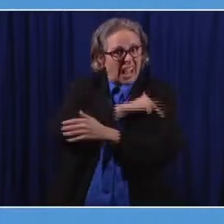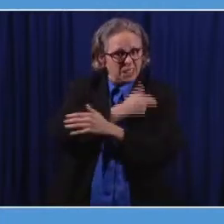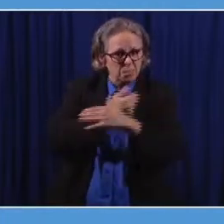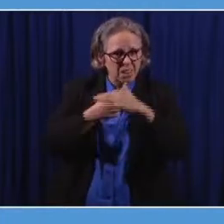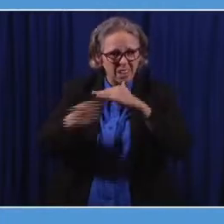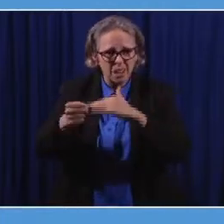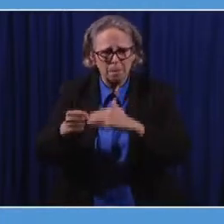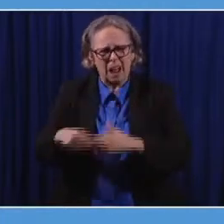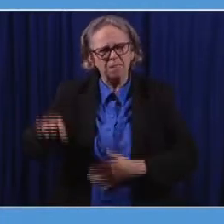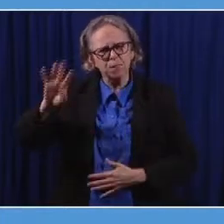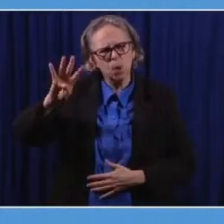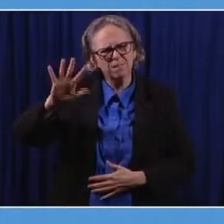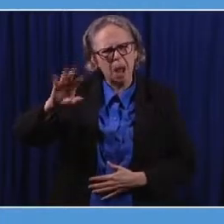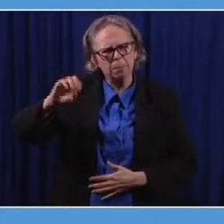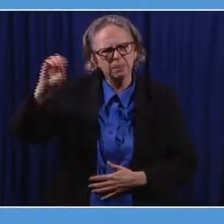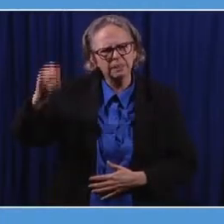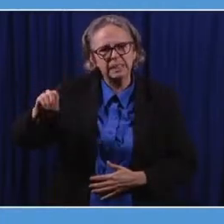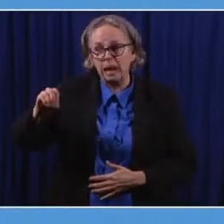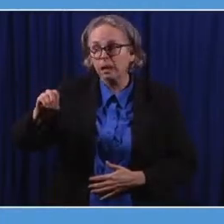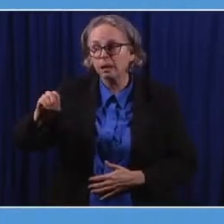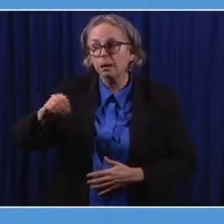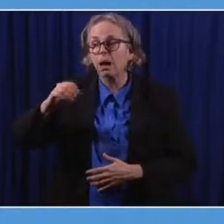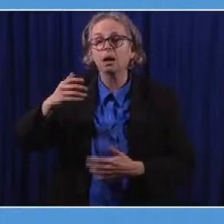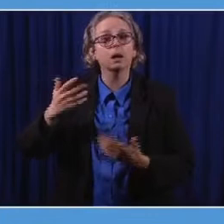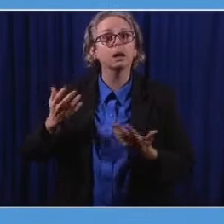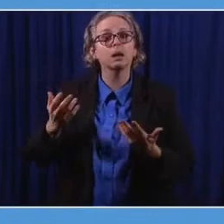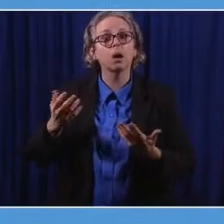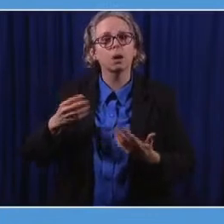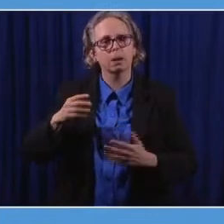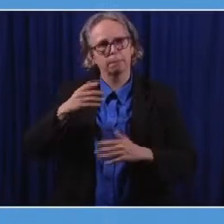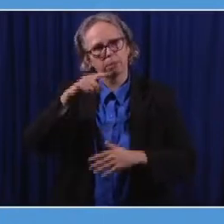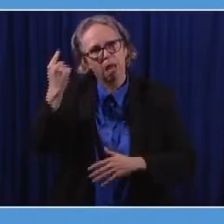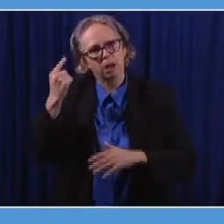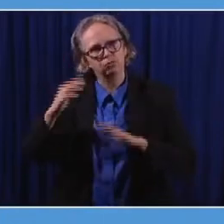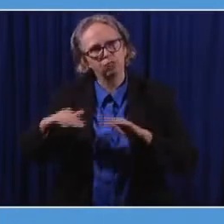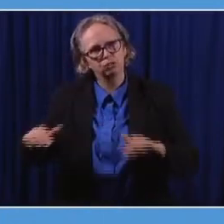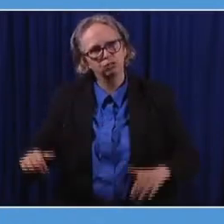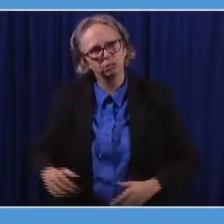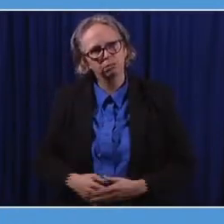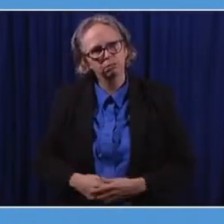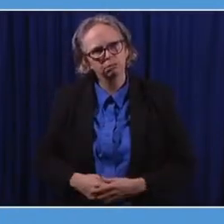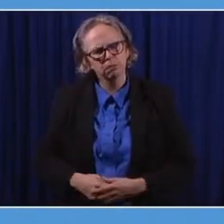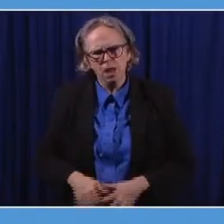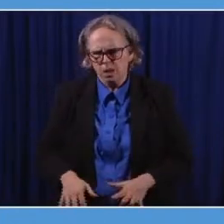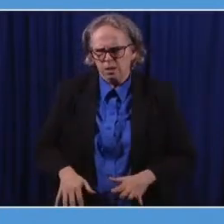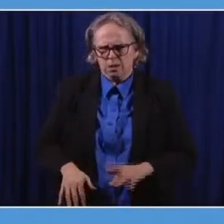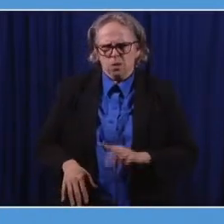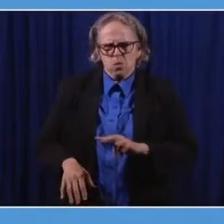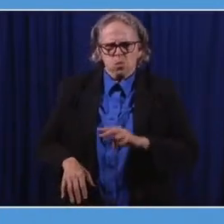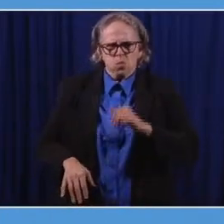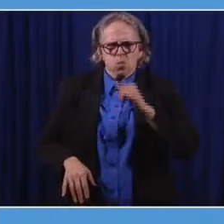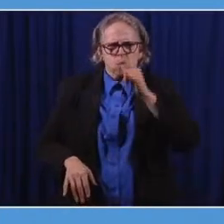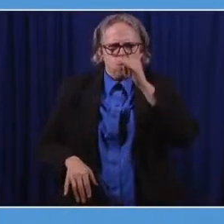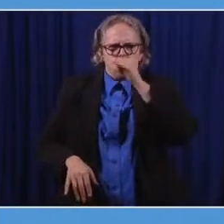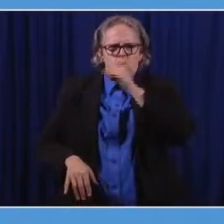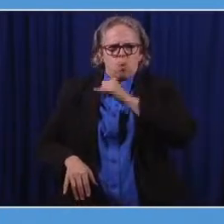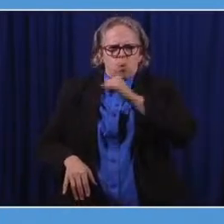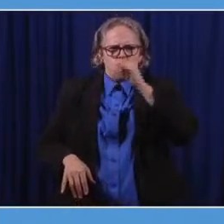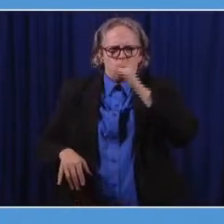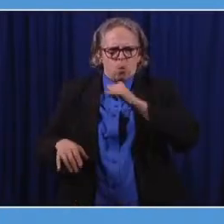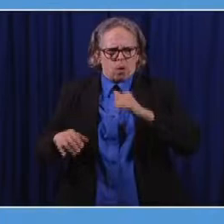gotten COVID. But only 18% of the total population under 18 is Black